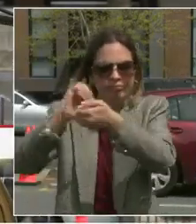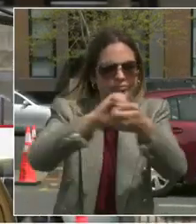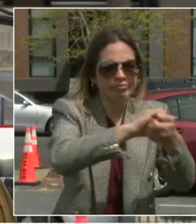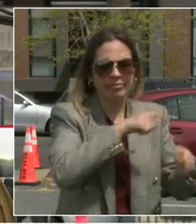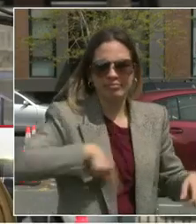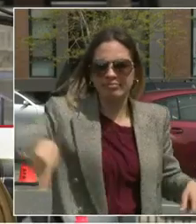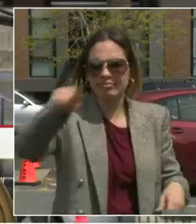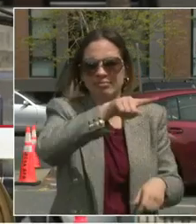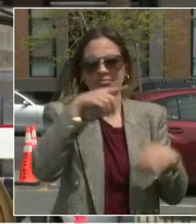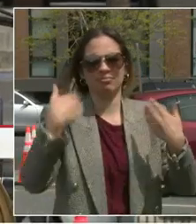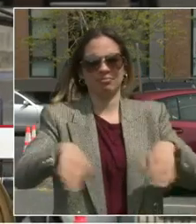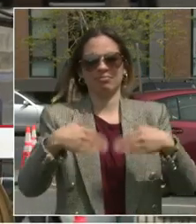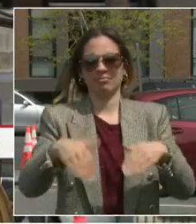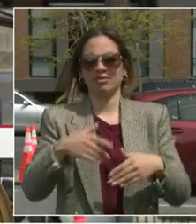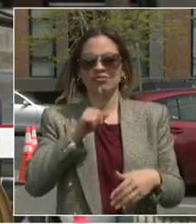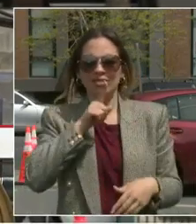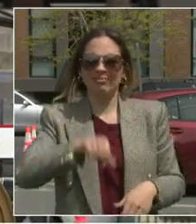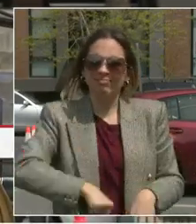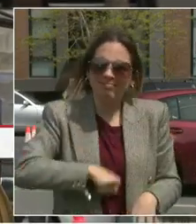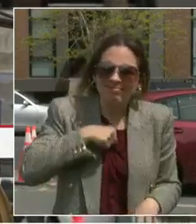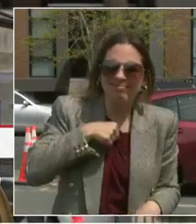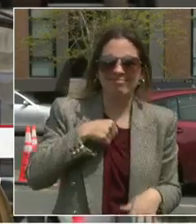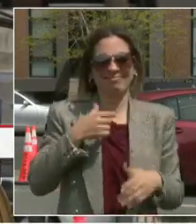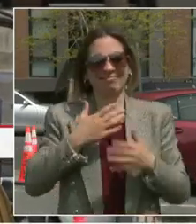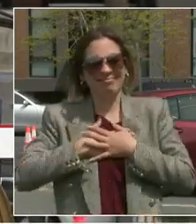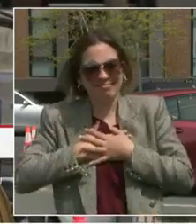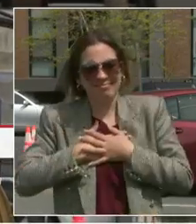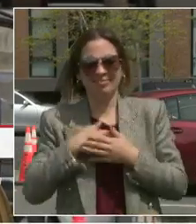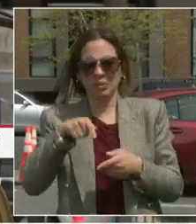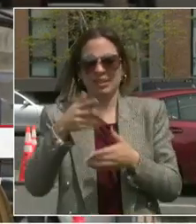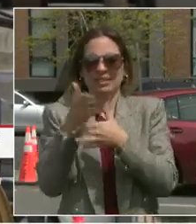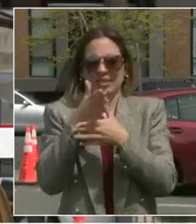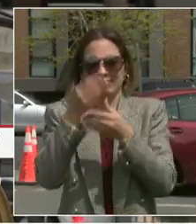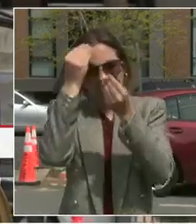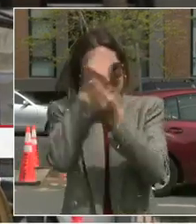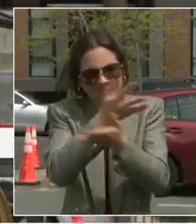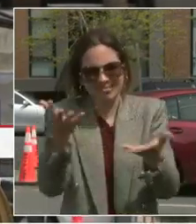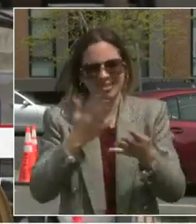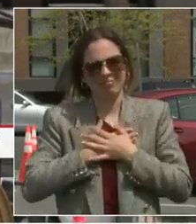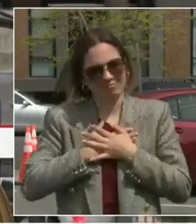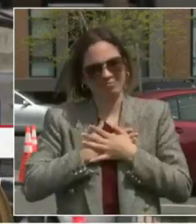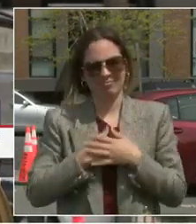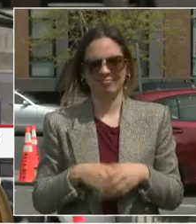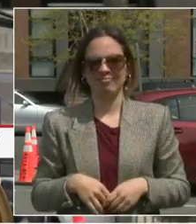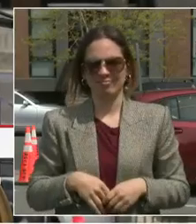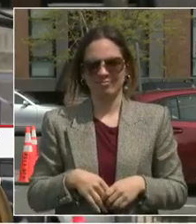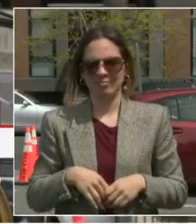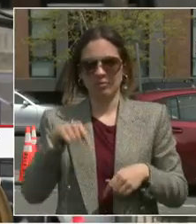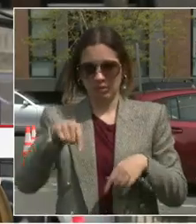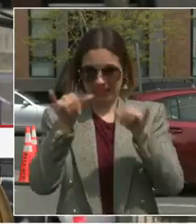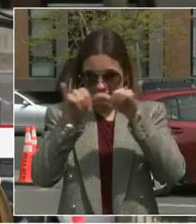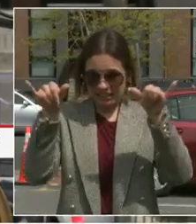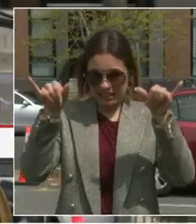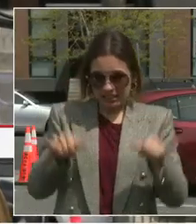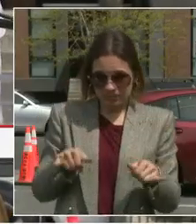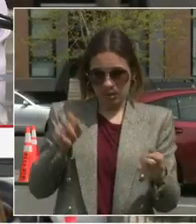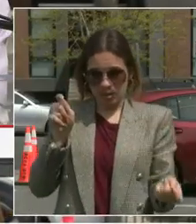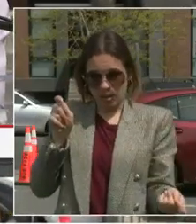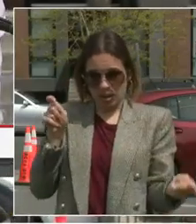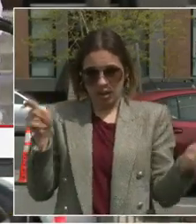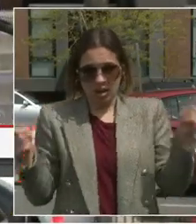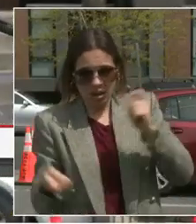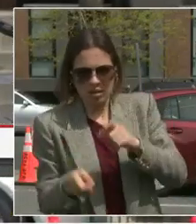to share this great news, to say that the systems reform that we have been hard at work